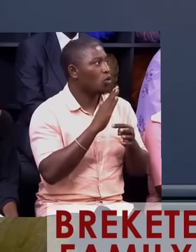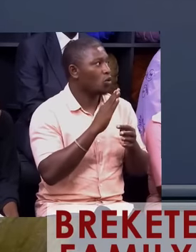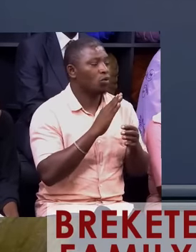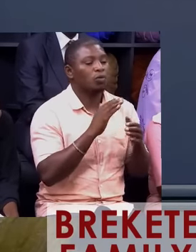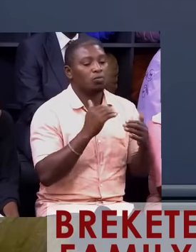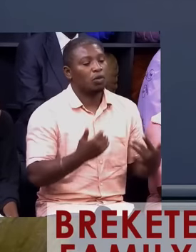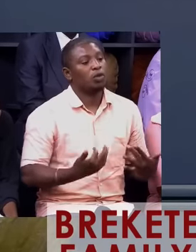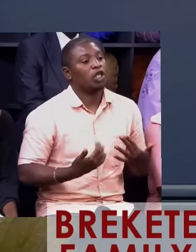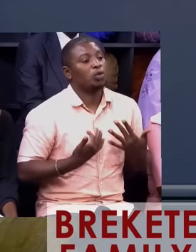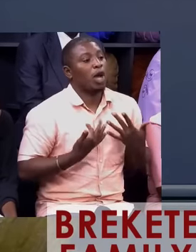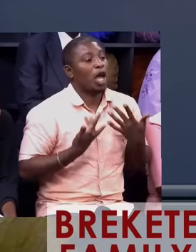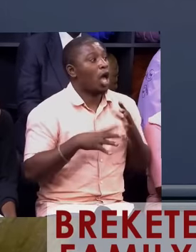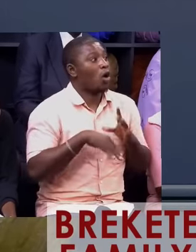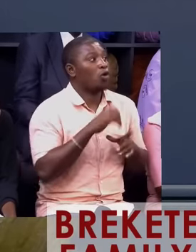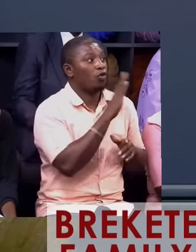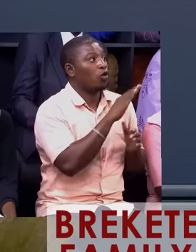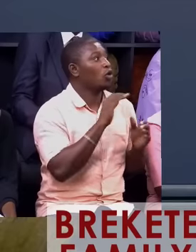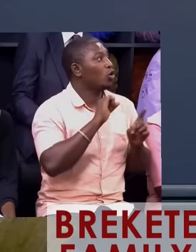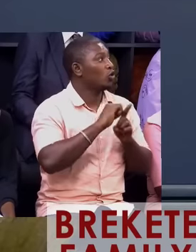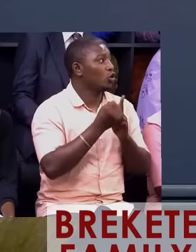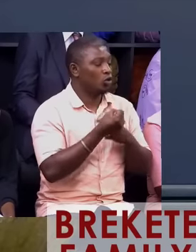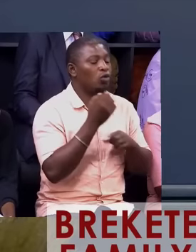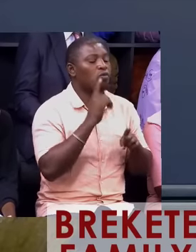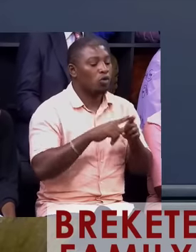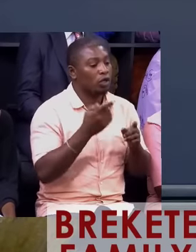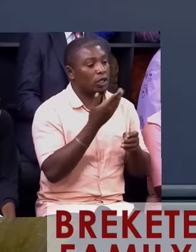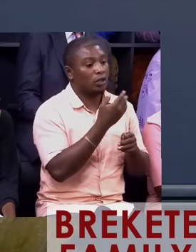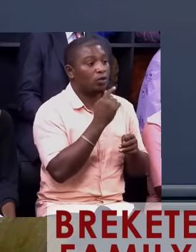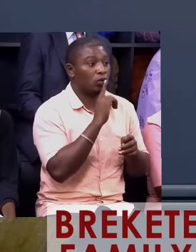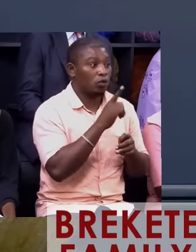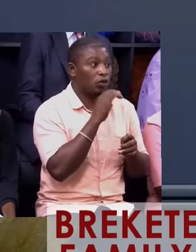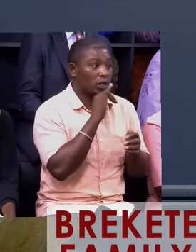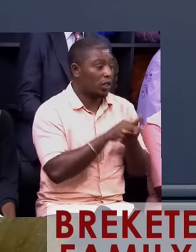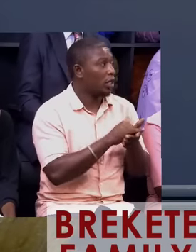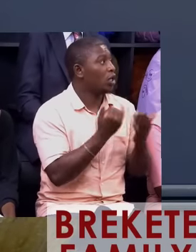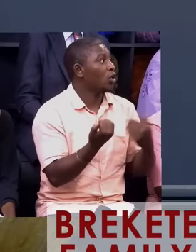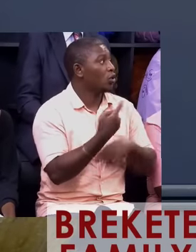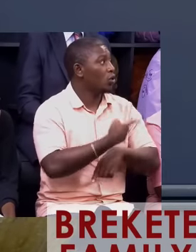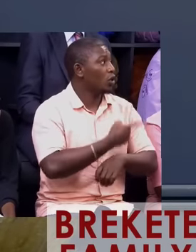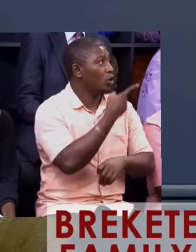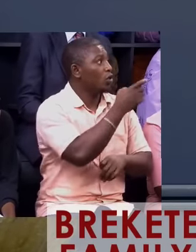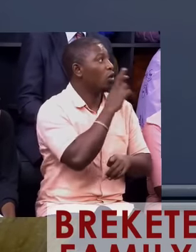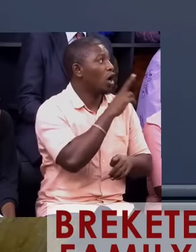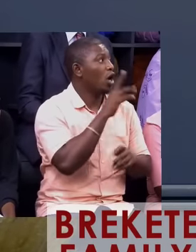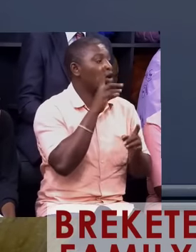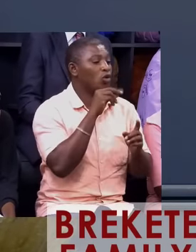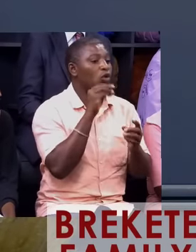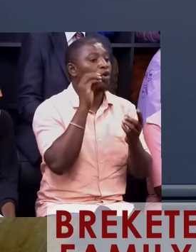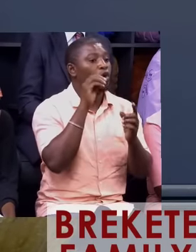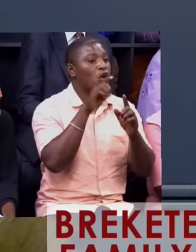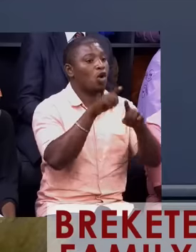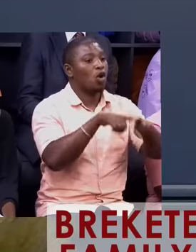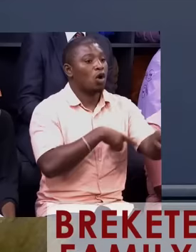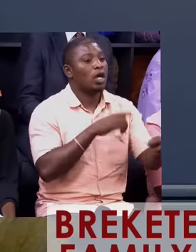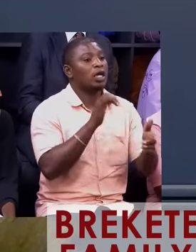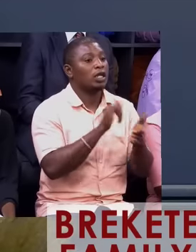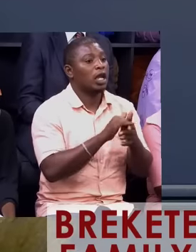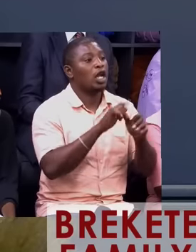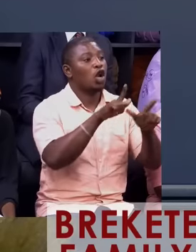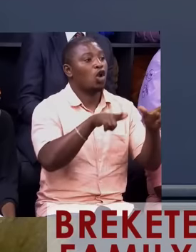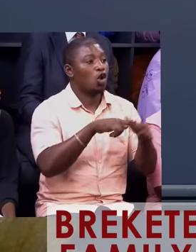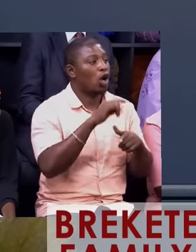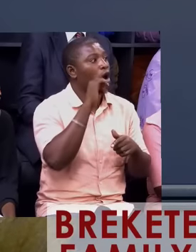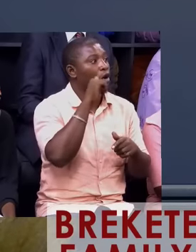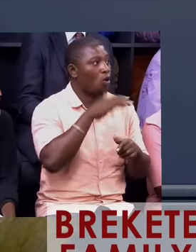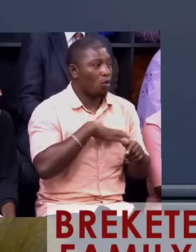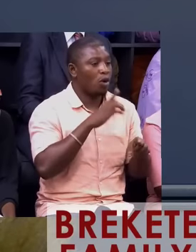out of your situation but the bottom line be say today you are no longer that Local woman you you are